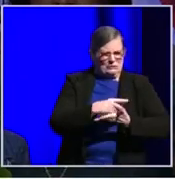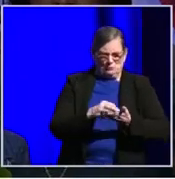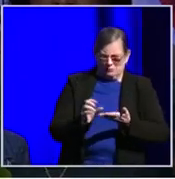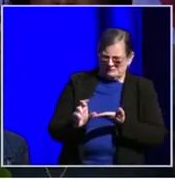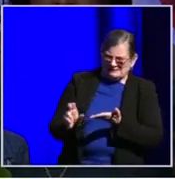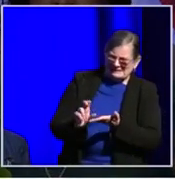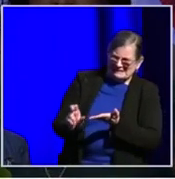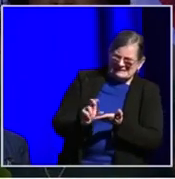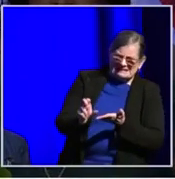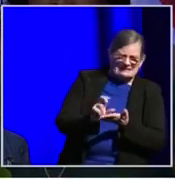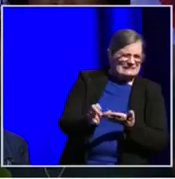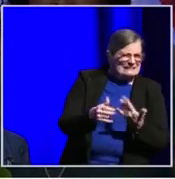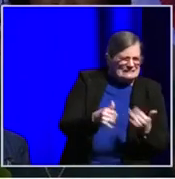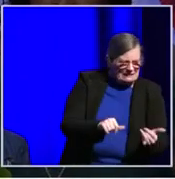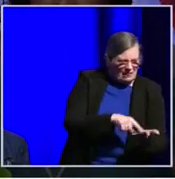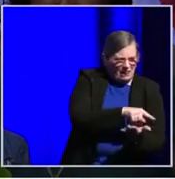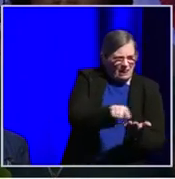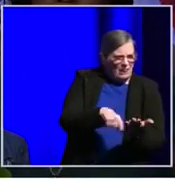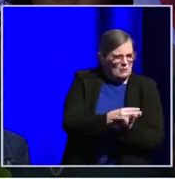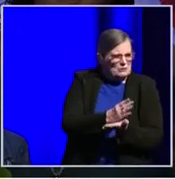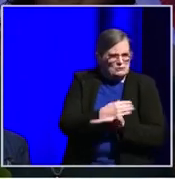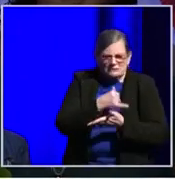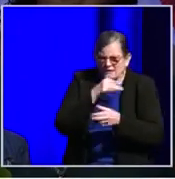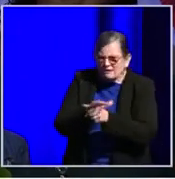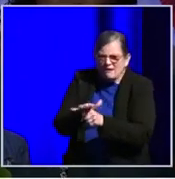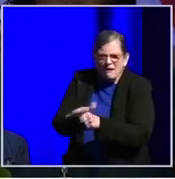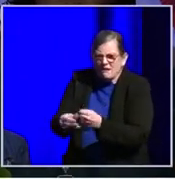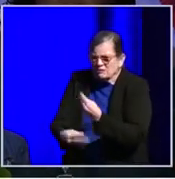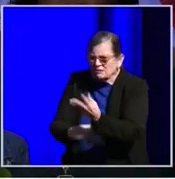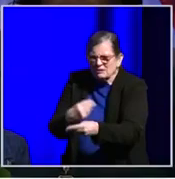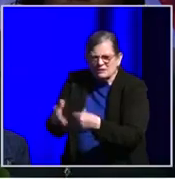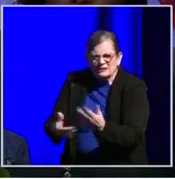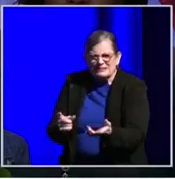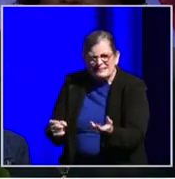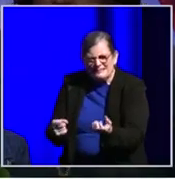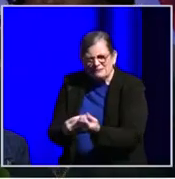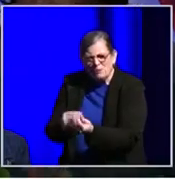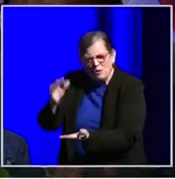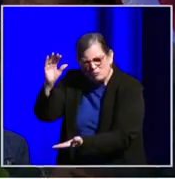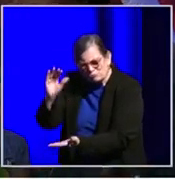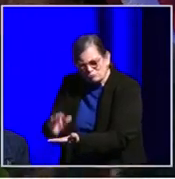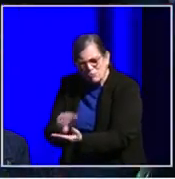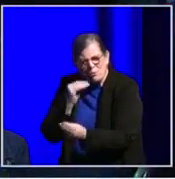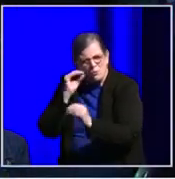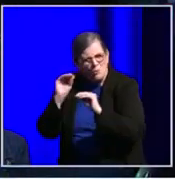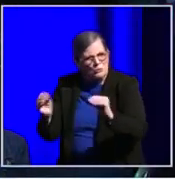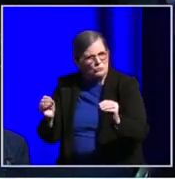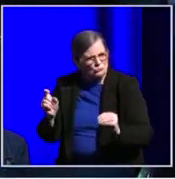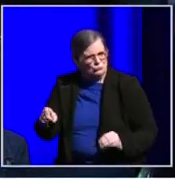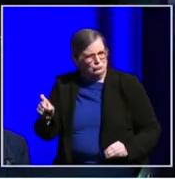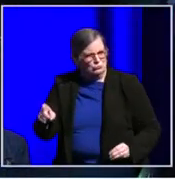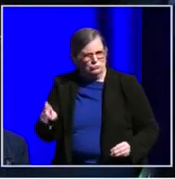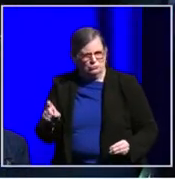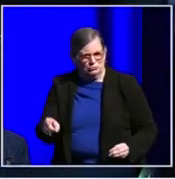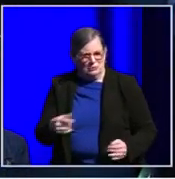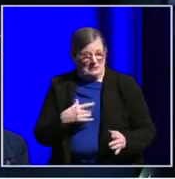such a wealthy city, surely we could come together to end homelessness. So that's what I aim to do. Thank you.